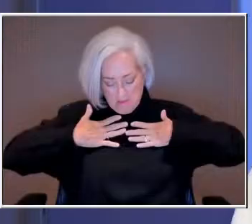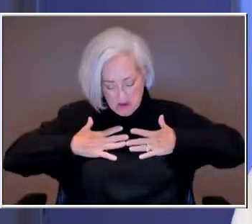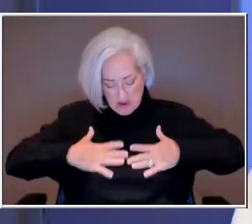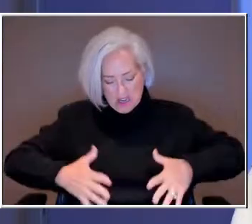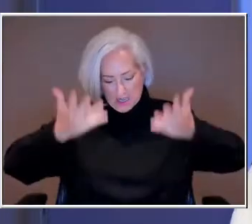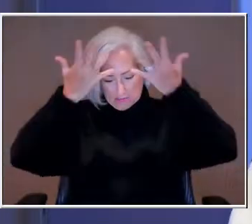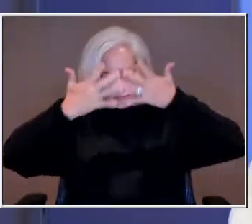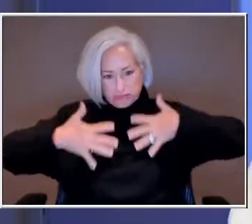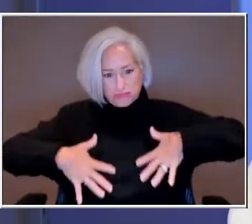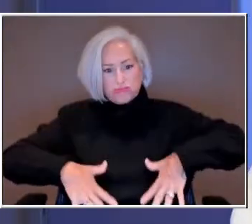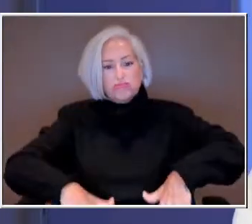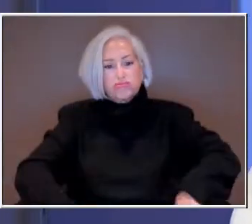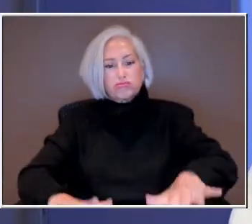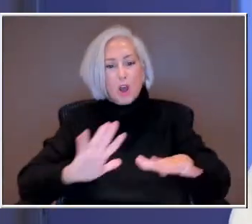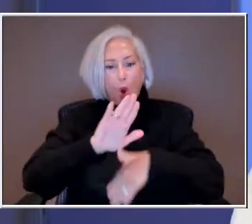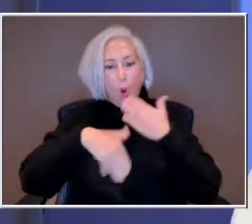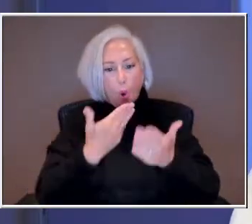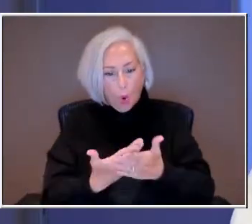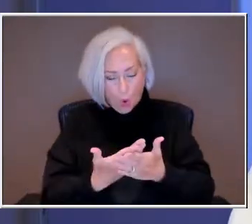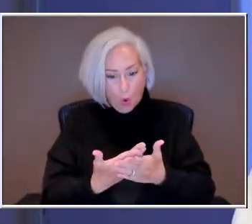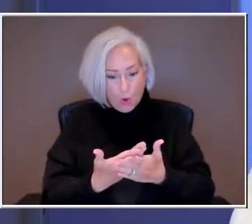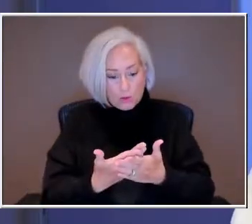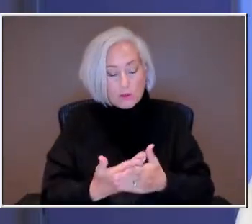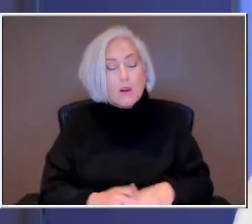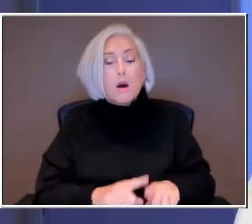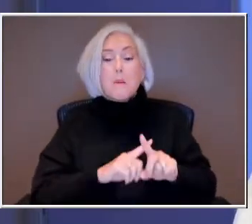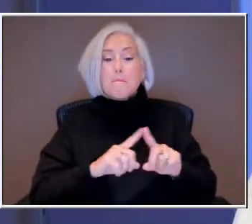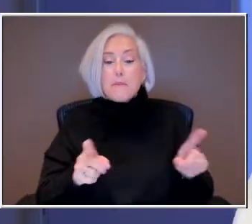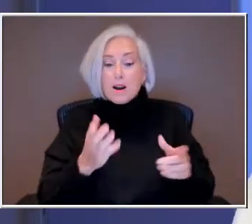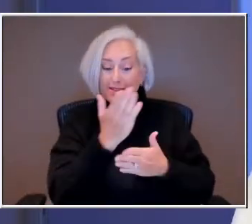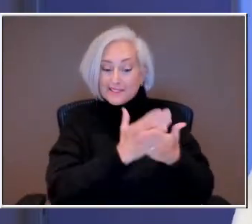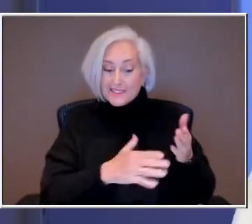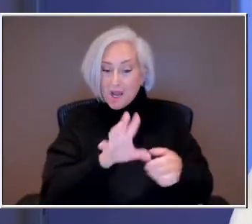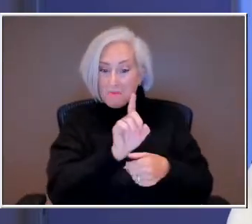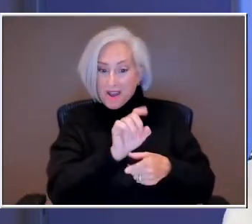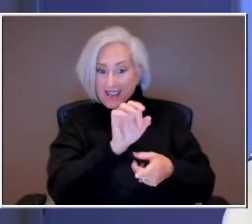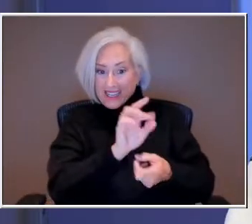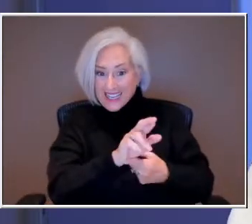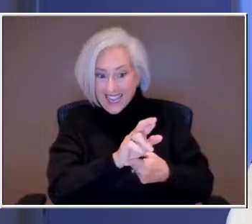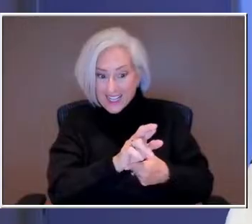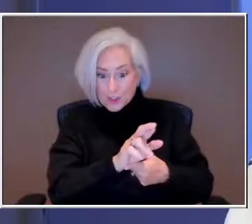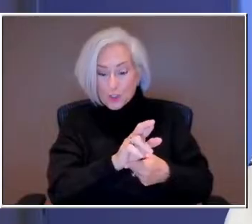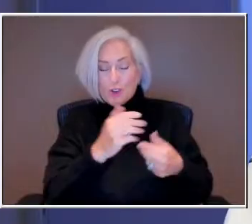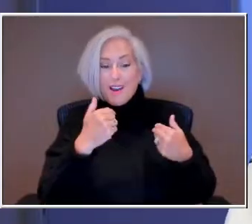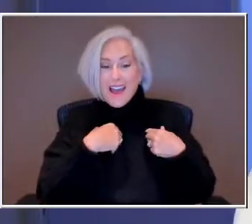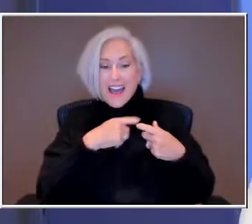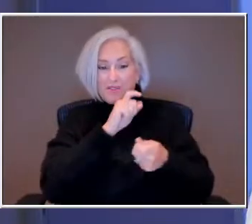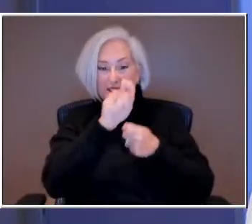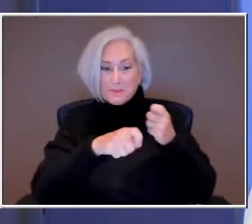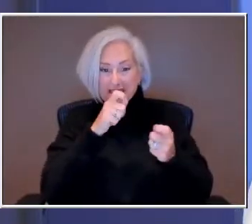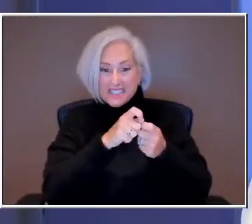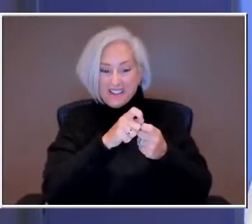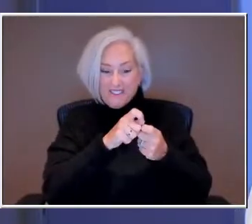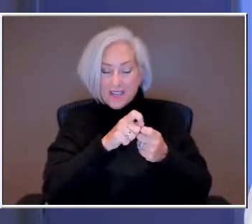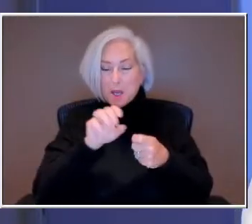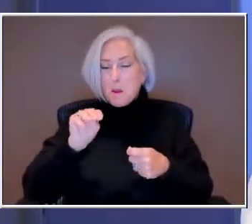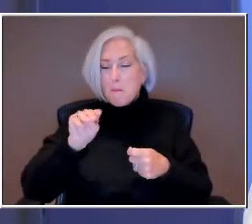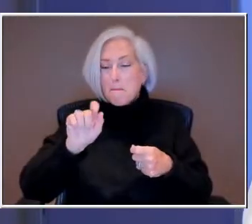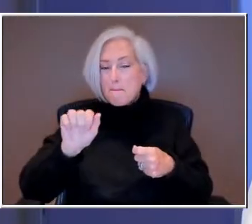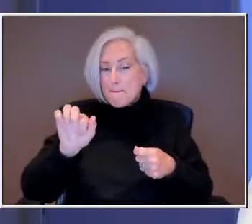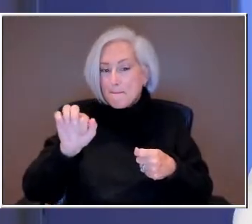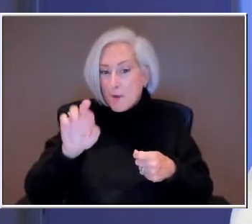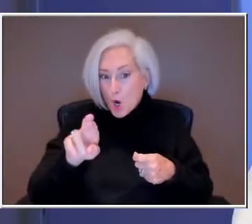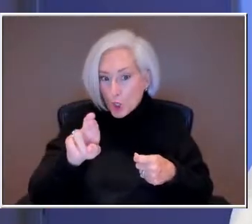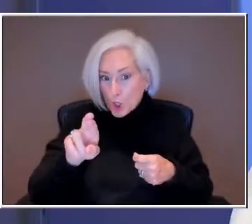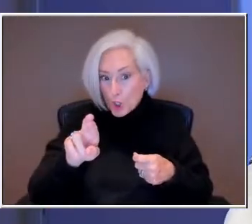and when there's particular markers that are driving someone's cancer, these targeted therapies could kind of go after those markers,